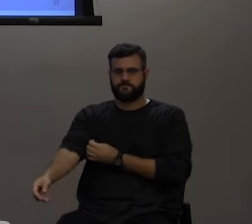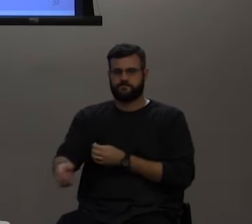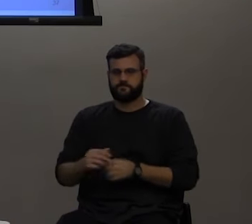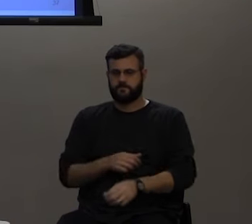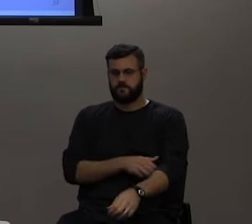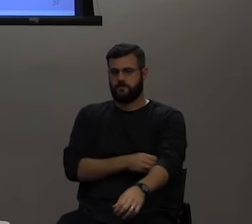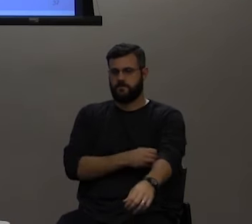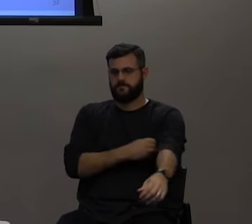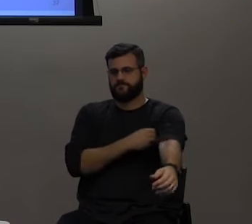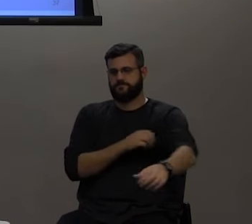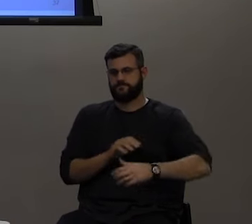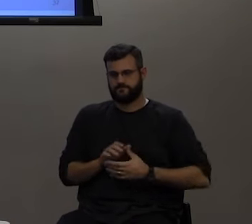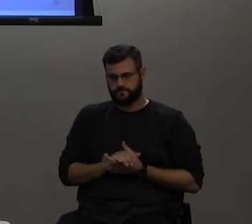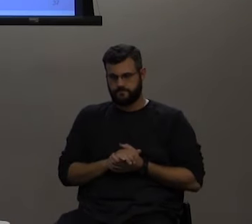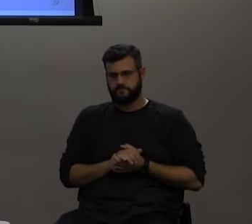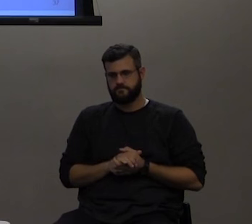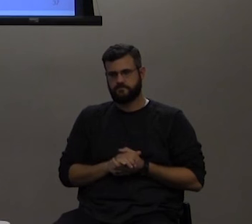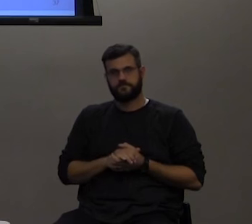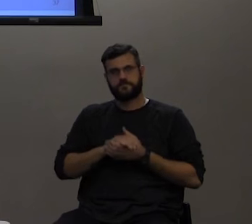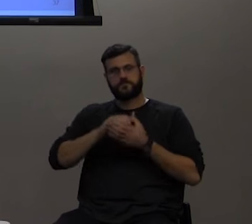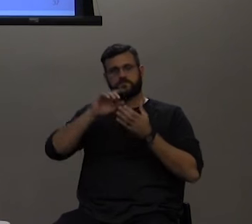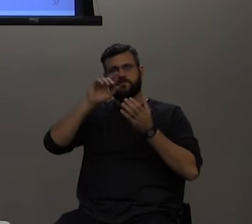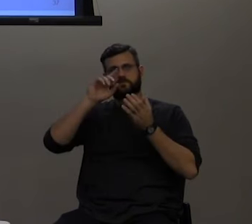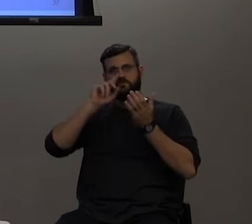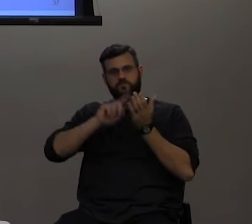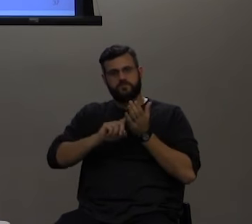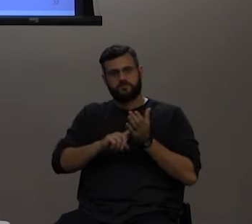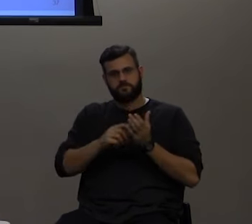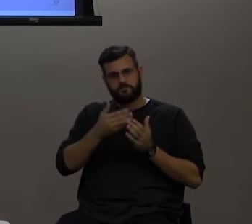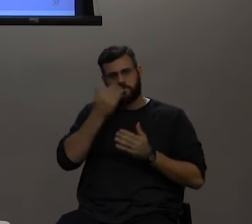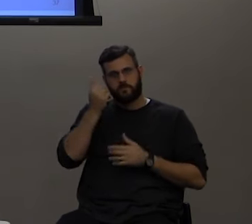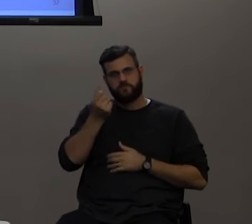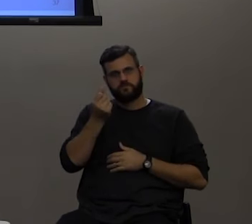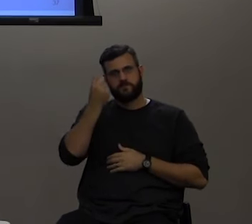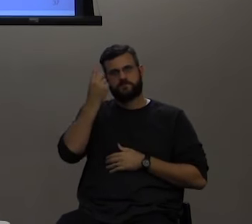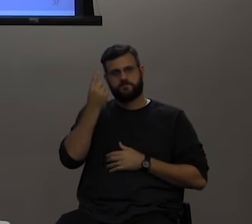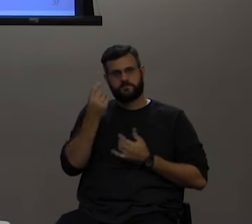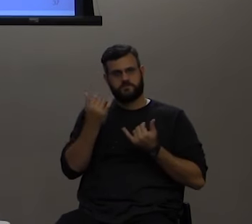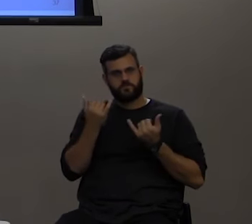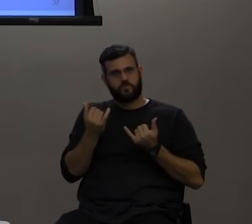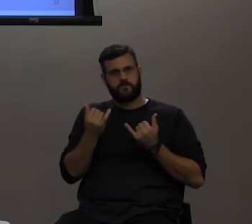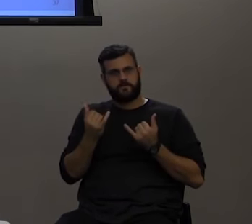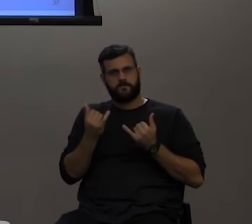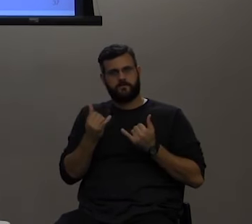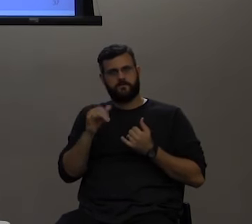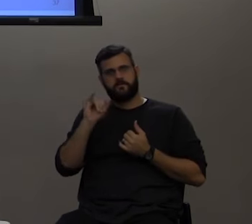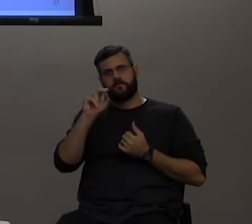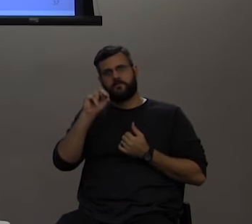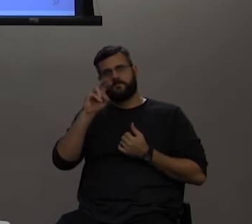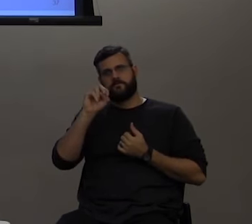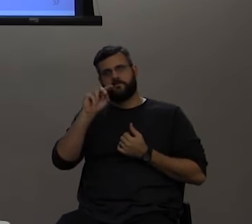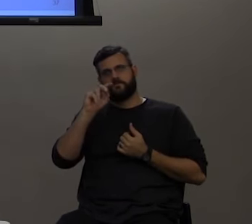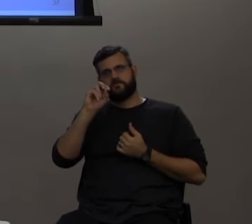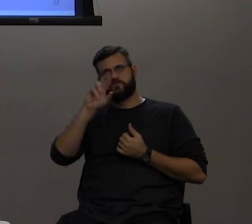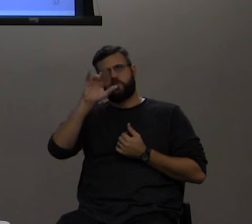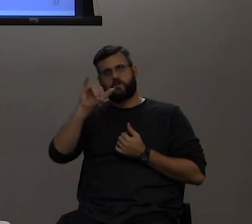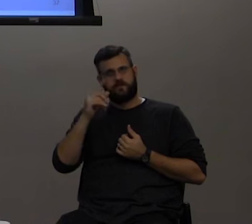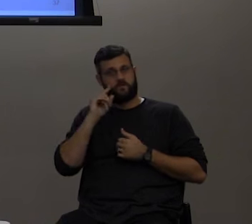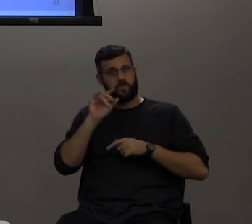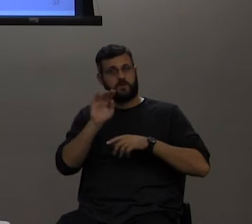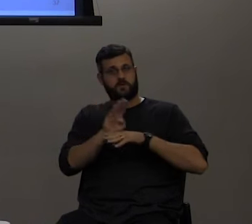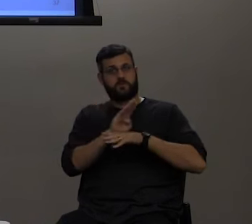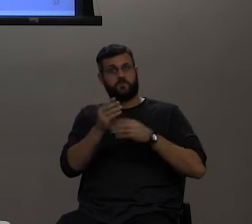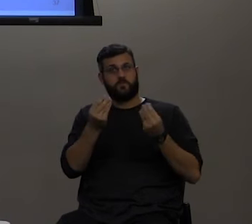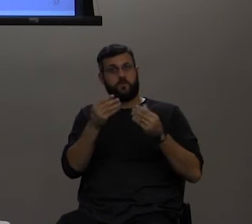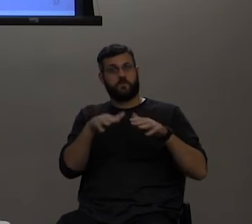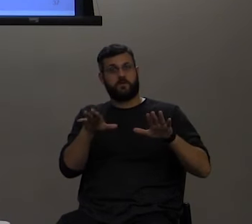So in doing the research to better understand the current inventory of industrial property, what